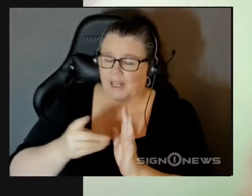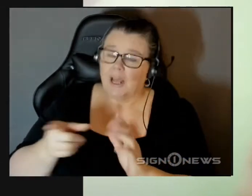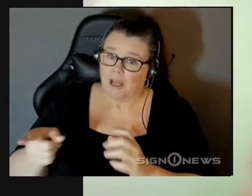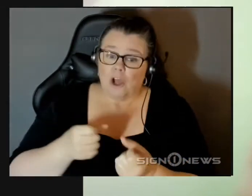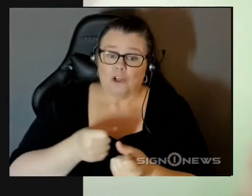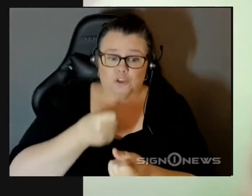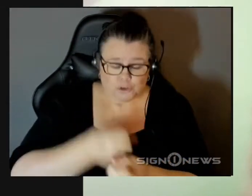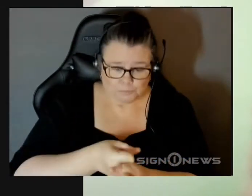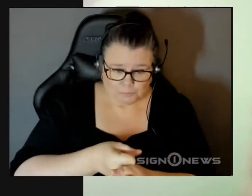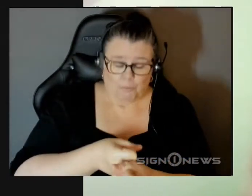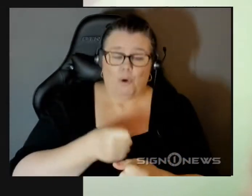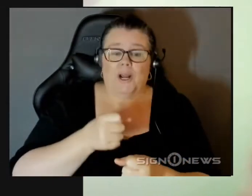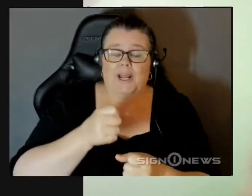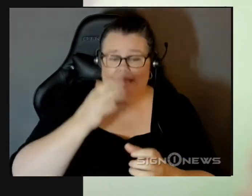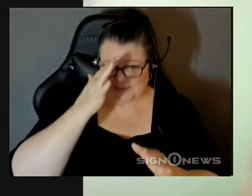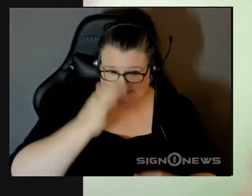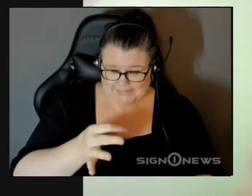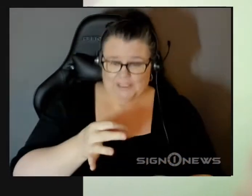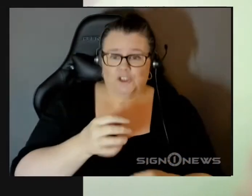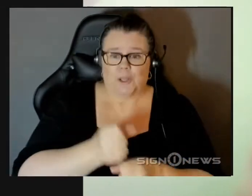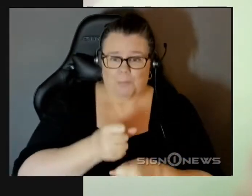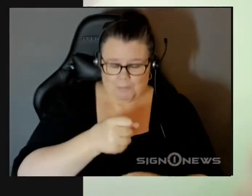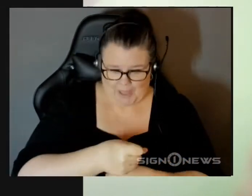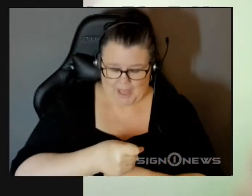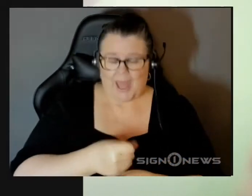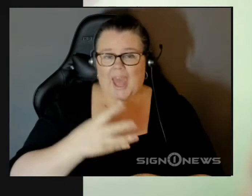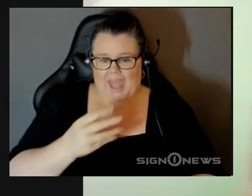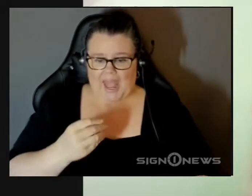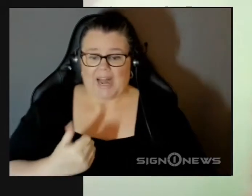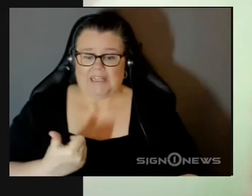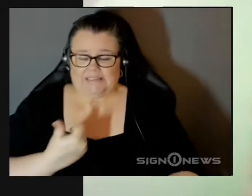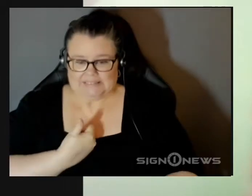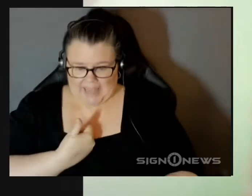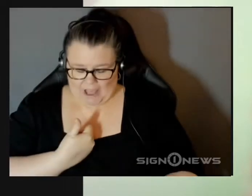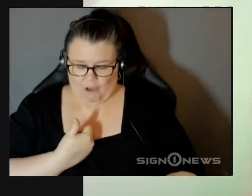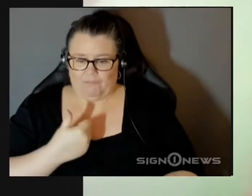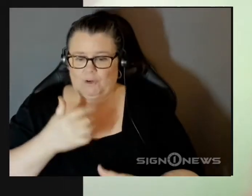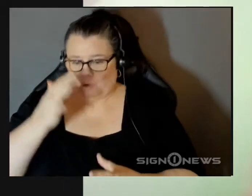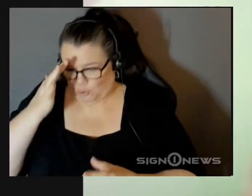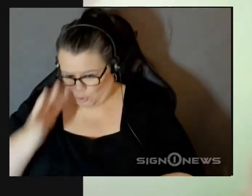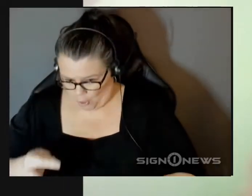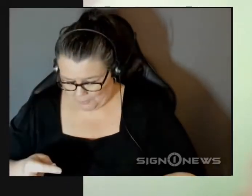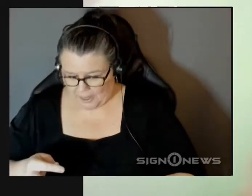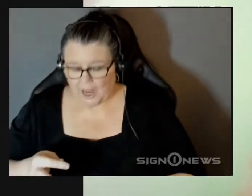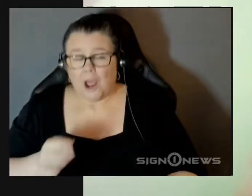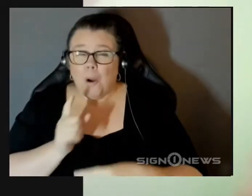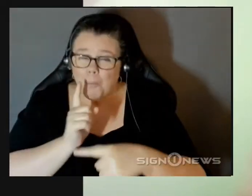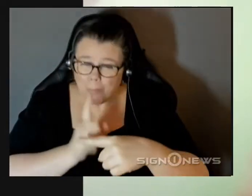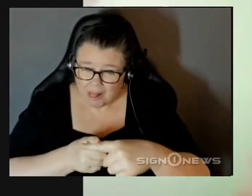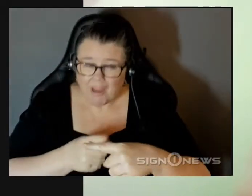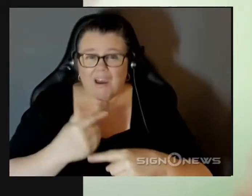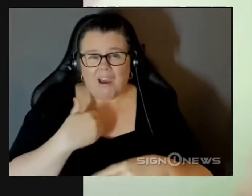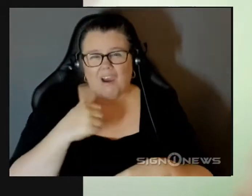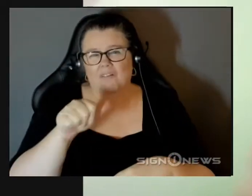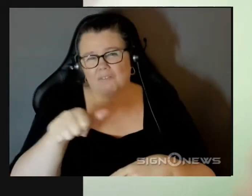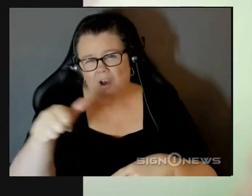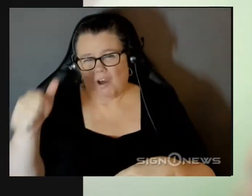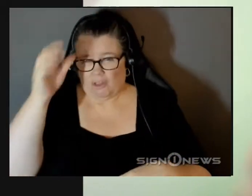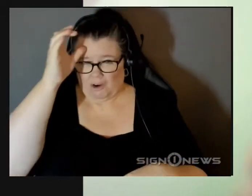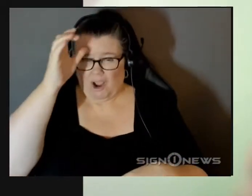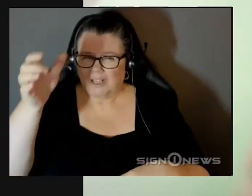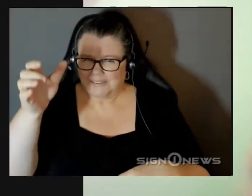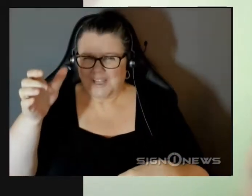called SDM, self-determination, which is, the SD, you also have other concepts, I think, that sometimes get confused with